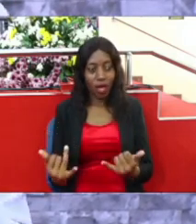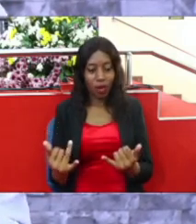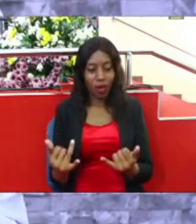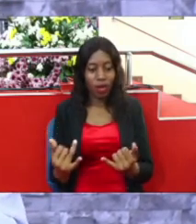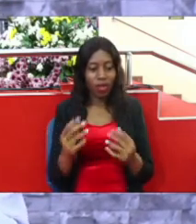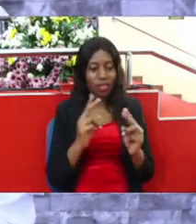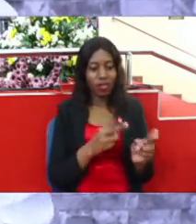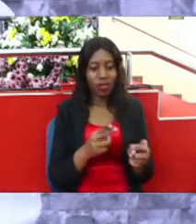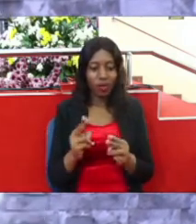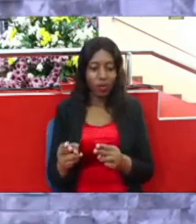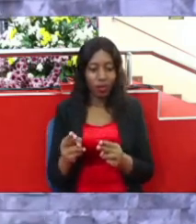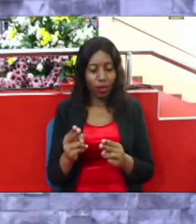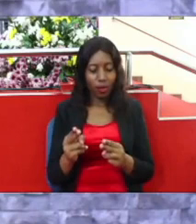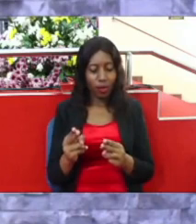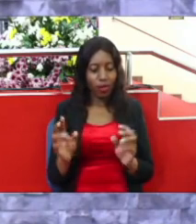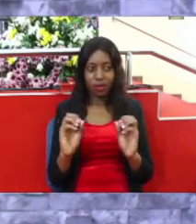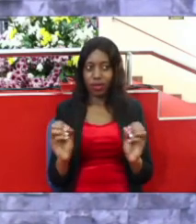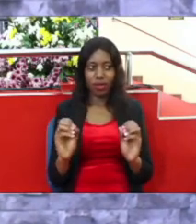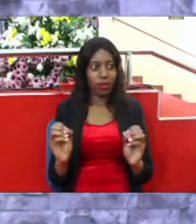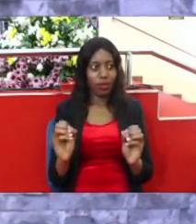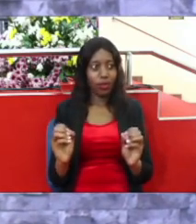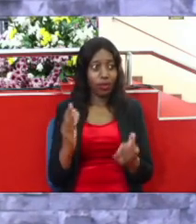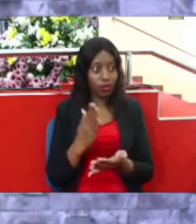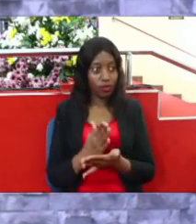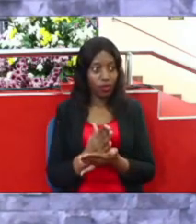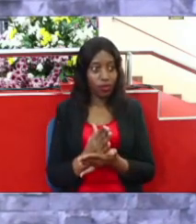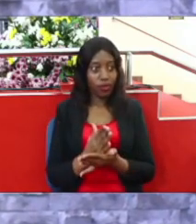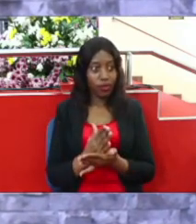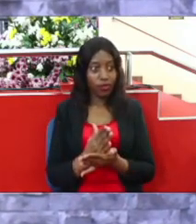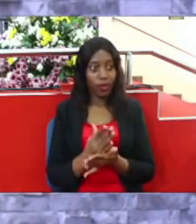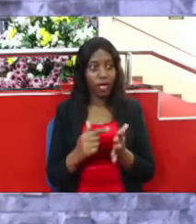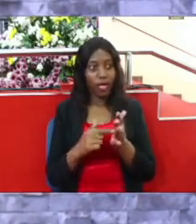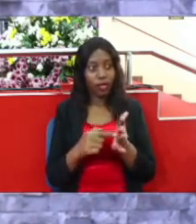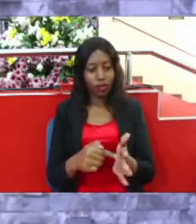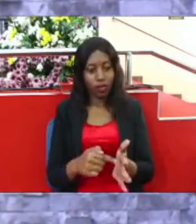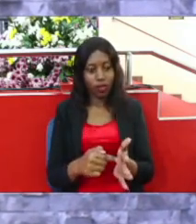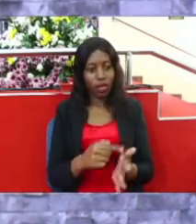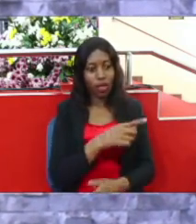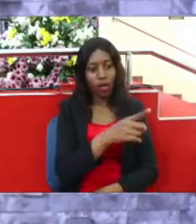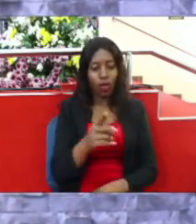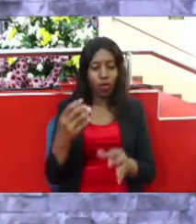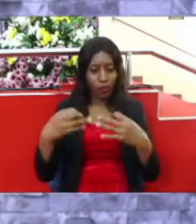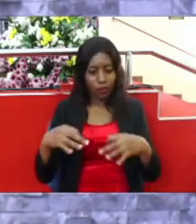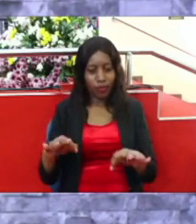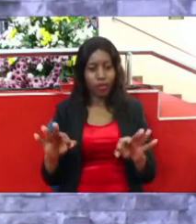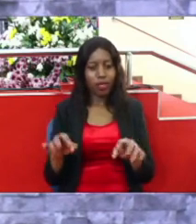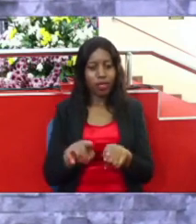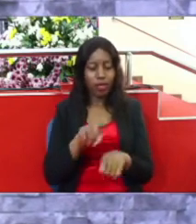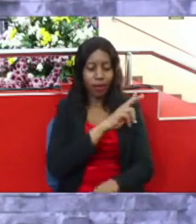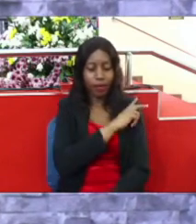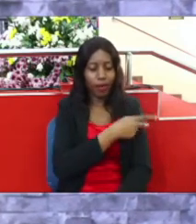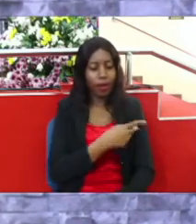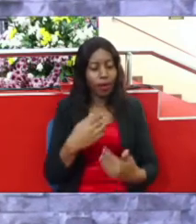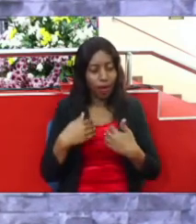basi ni uamuzi ambao si wa kawaida. It shows you're sovereign in what you're doing. Inaonyesha wewe uhuru katika yale ambayo unatenda. This is what God does for the people of